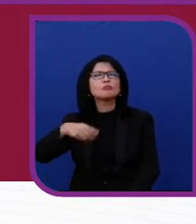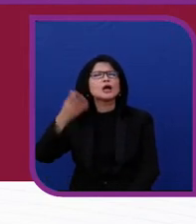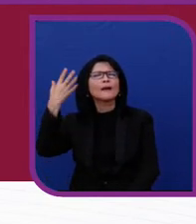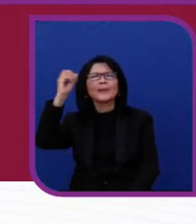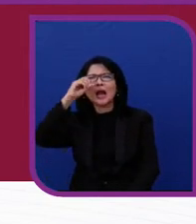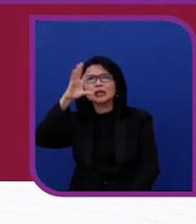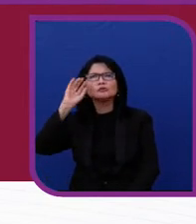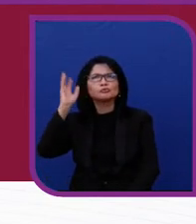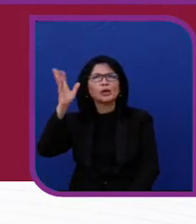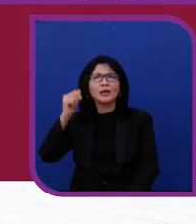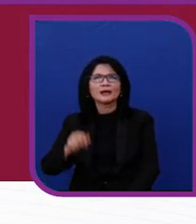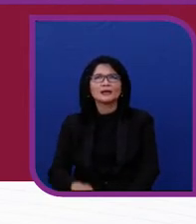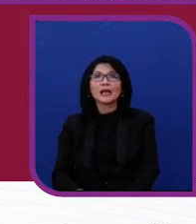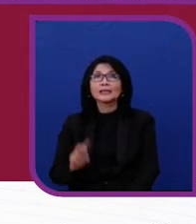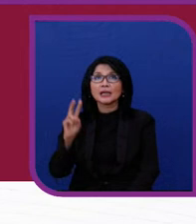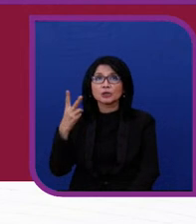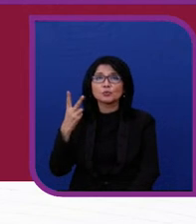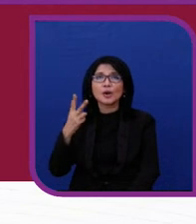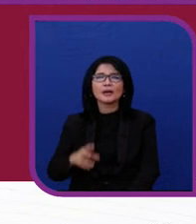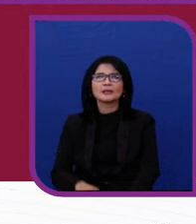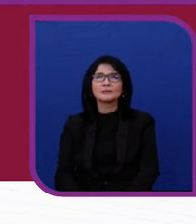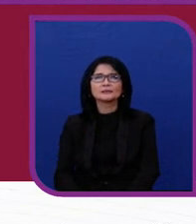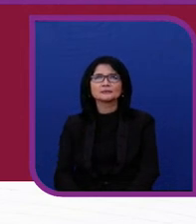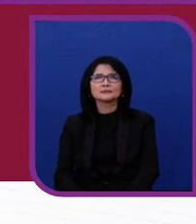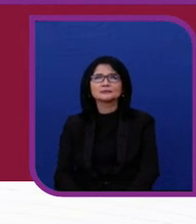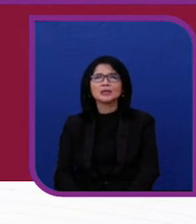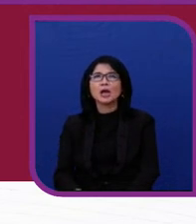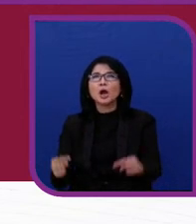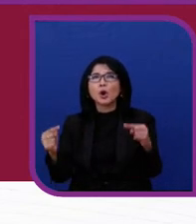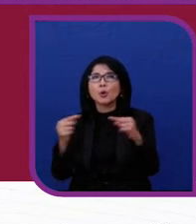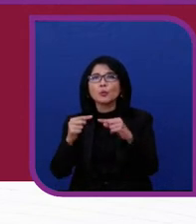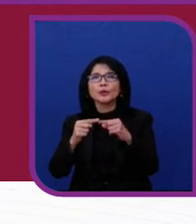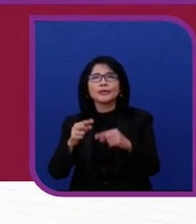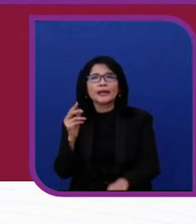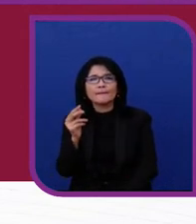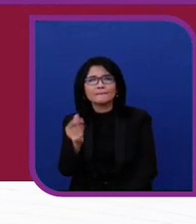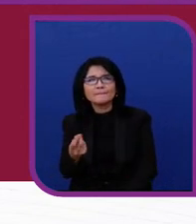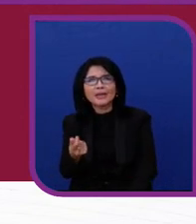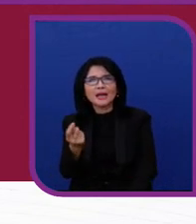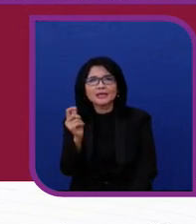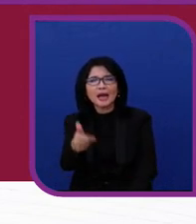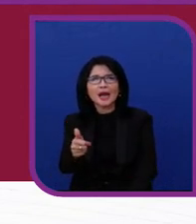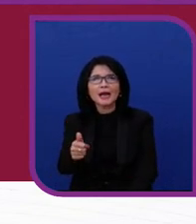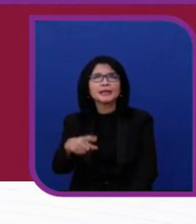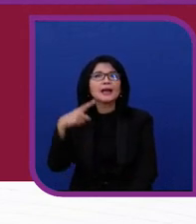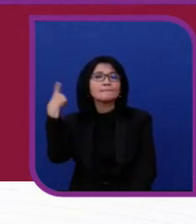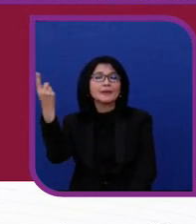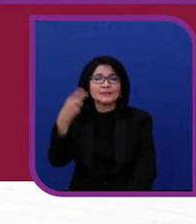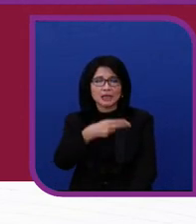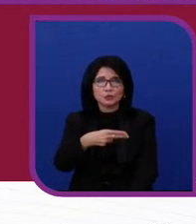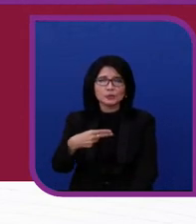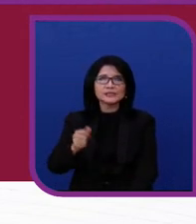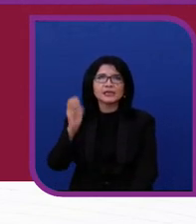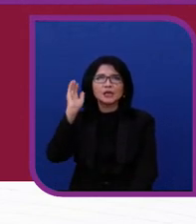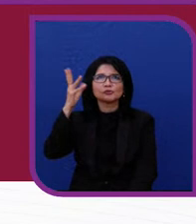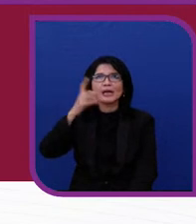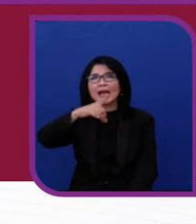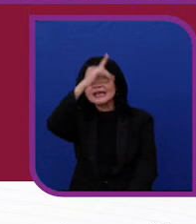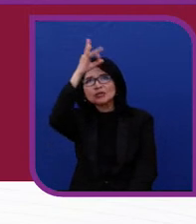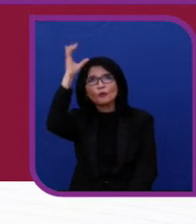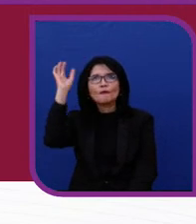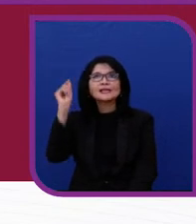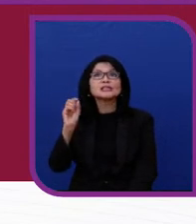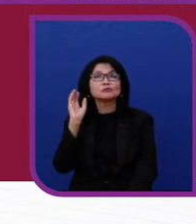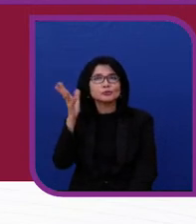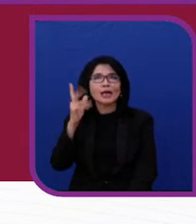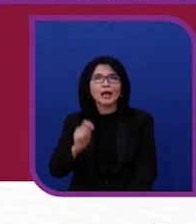two aoso interfinancing Indonesia has been dropped Nesya has been fighting so be issued the